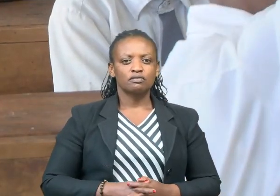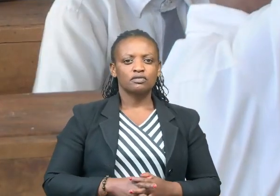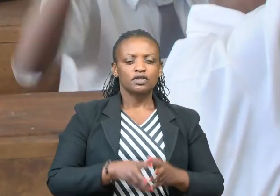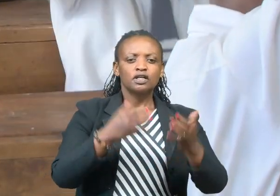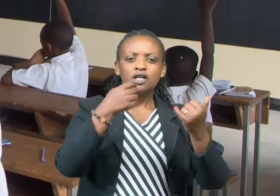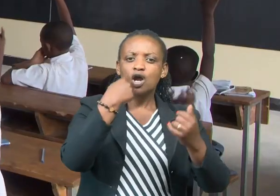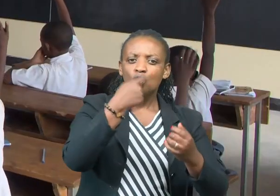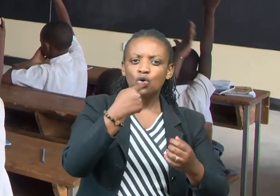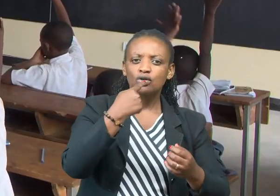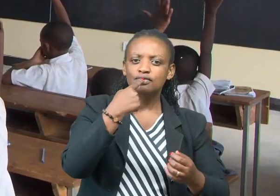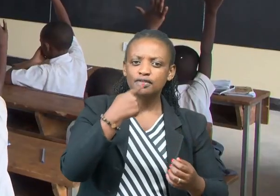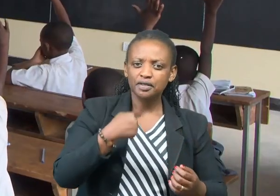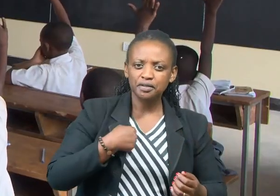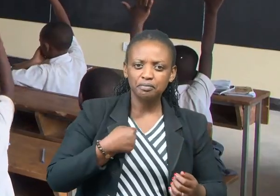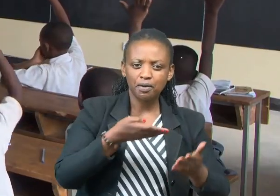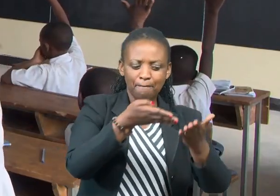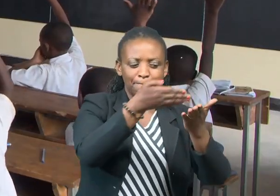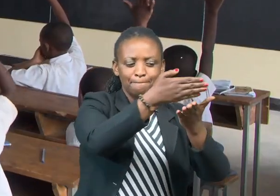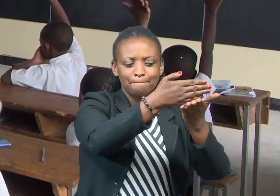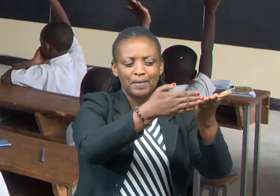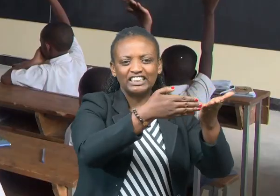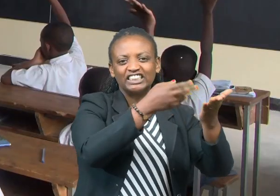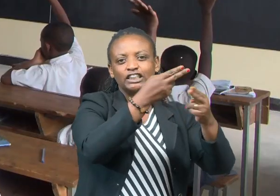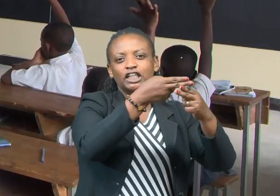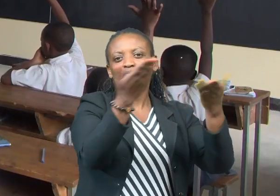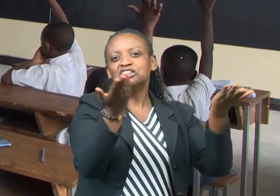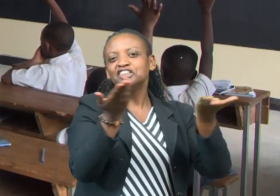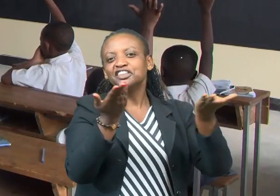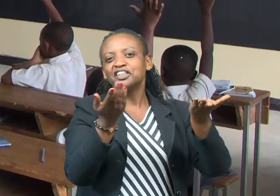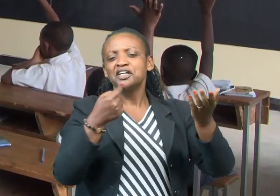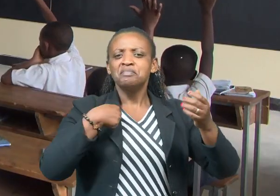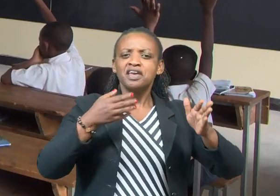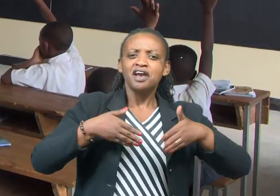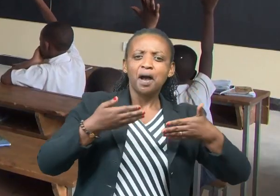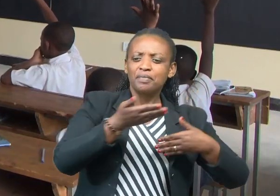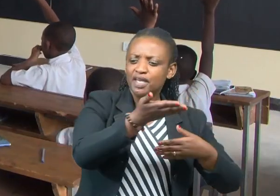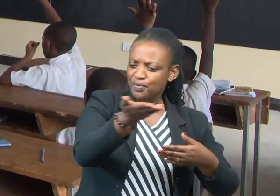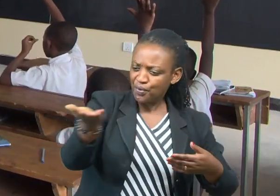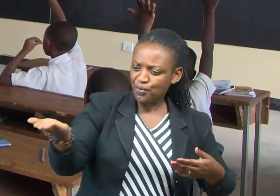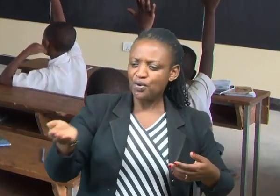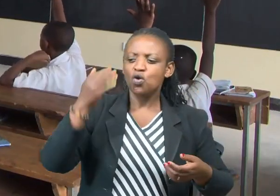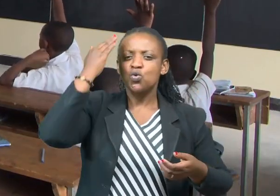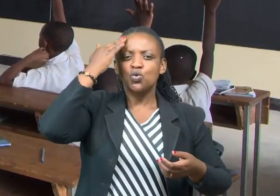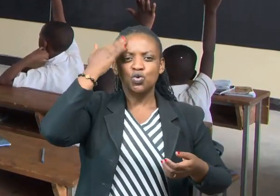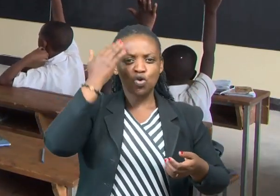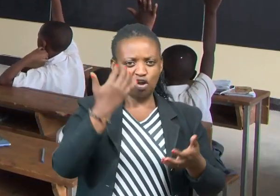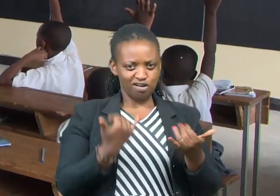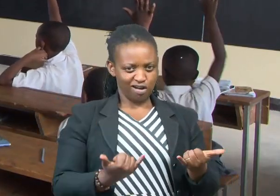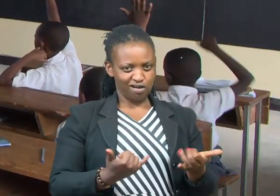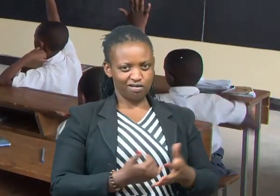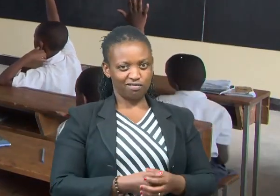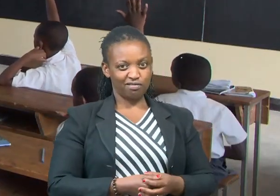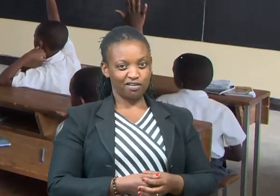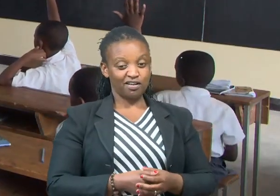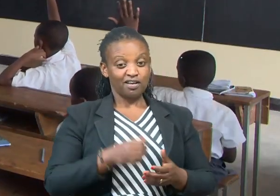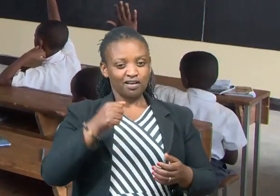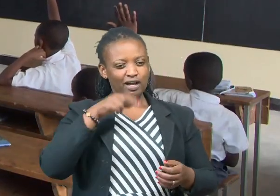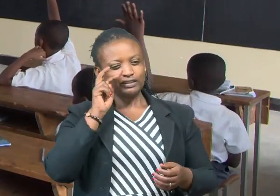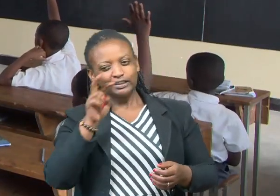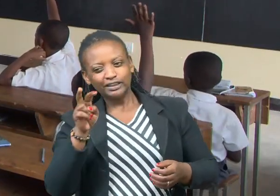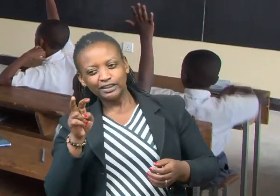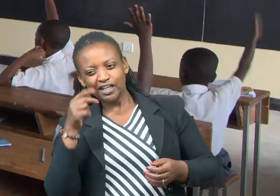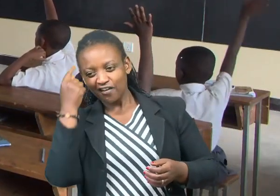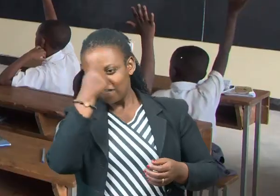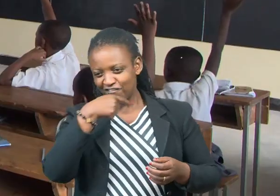Who can tell me this part? Wow, I'm happy everyone now knows. And I can see